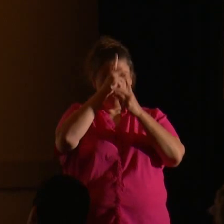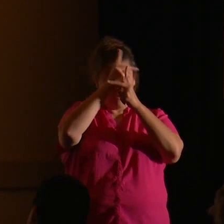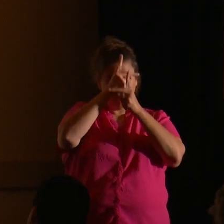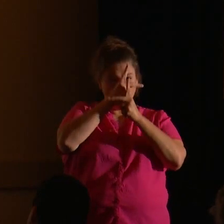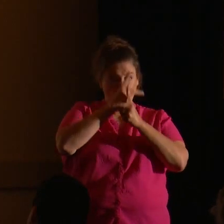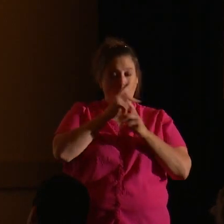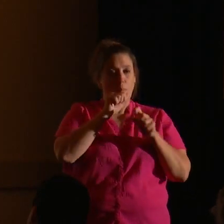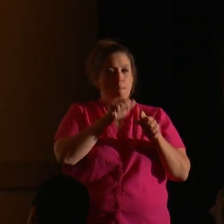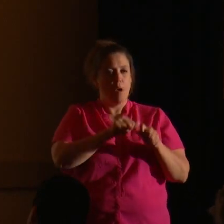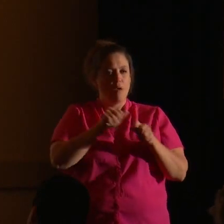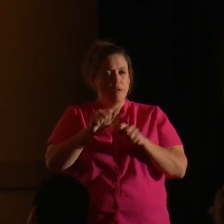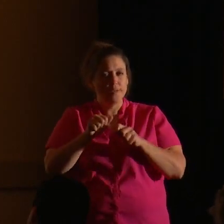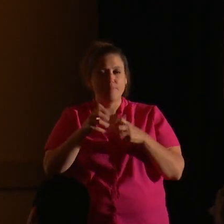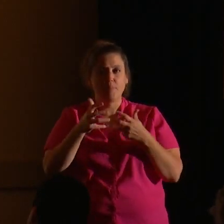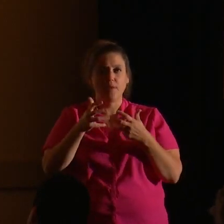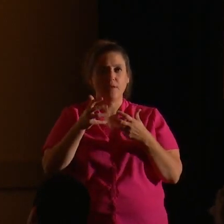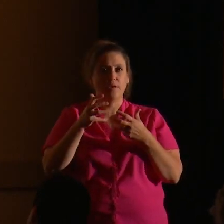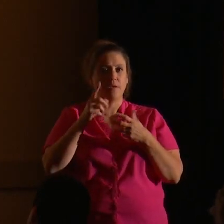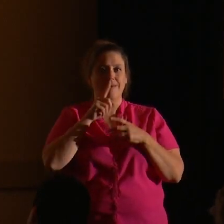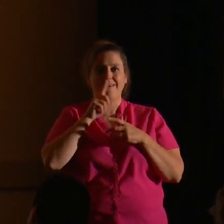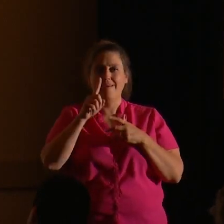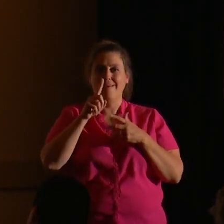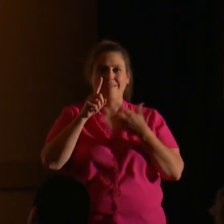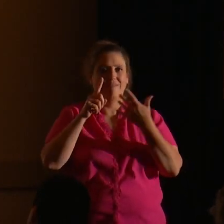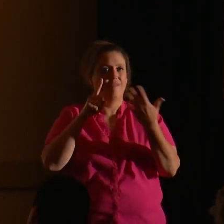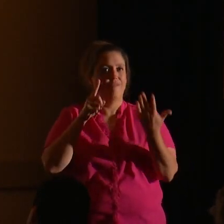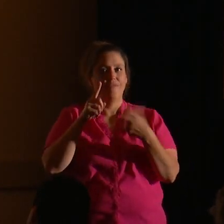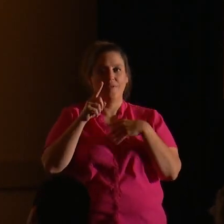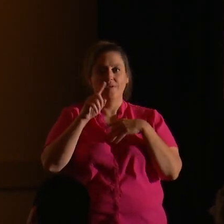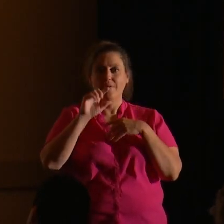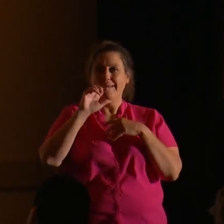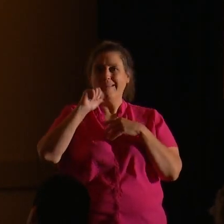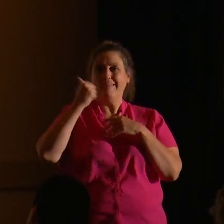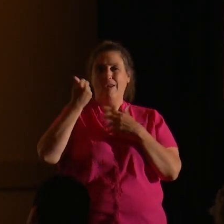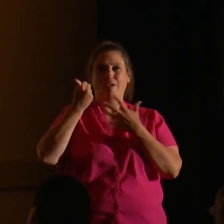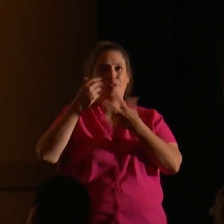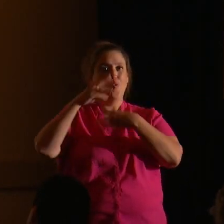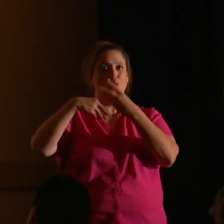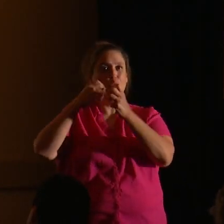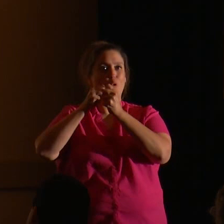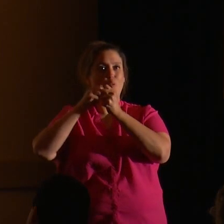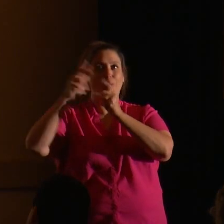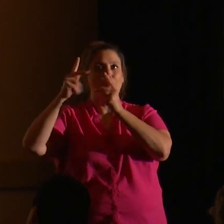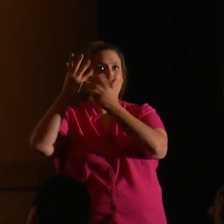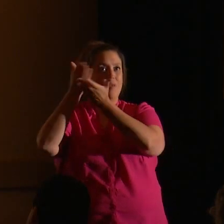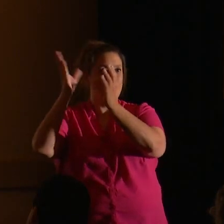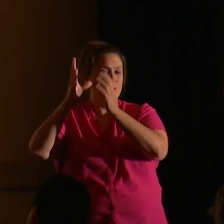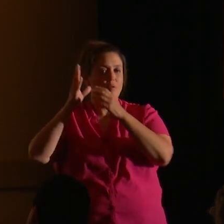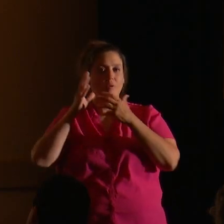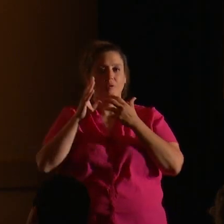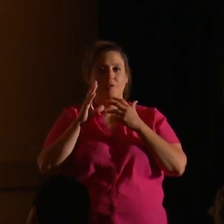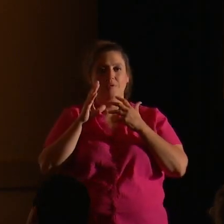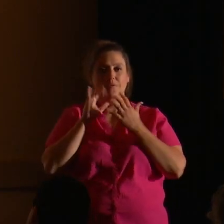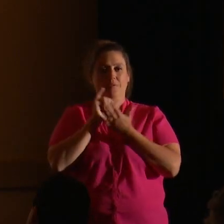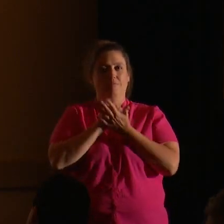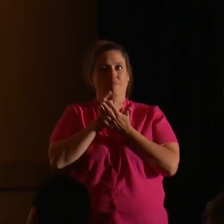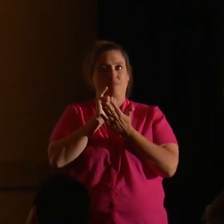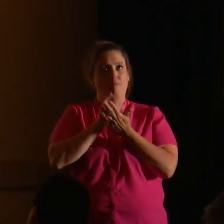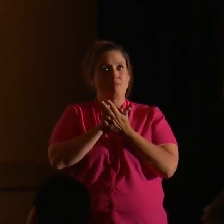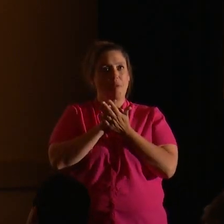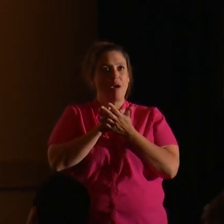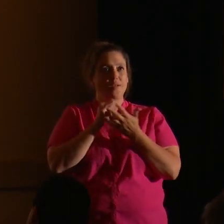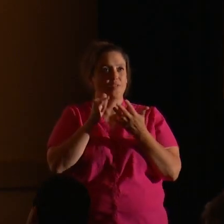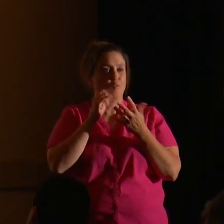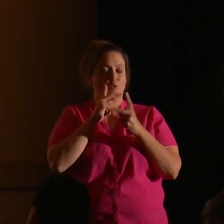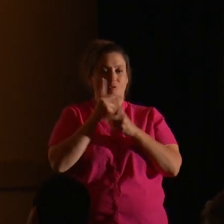possibility of an intelligent civilization on some other world that there's no way to think about the probabilities.